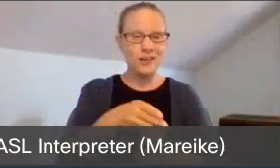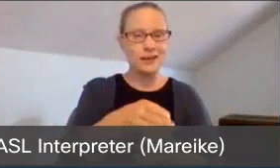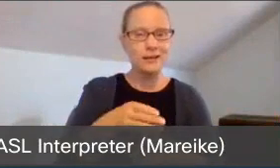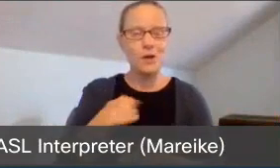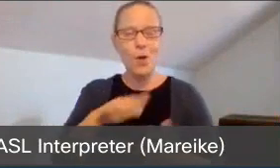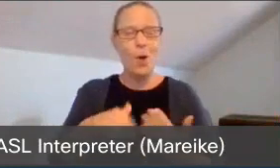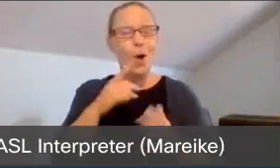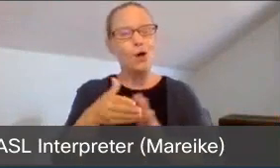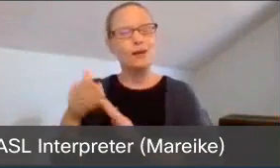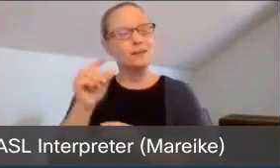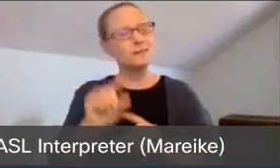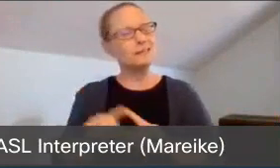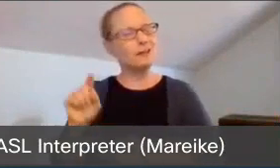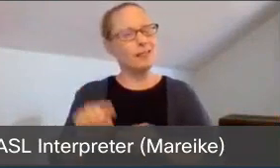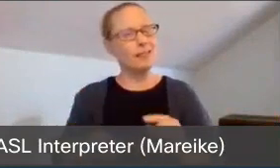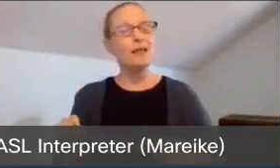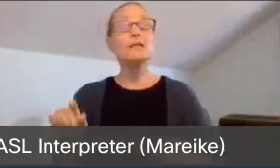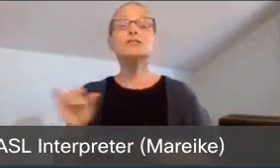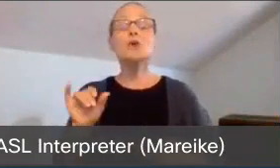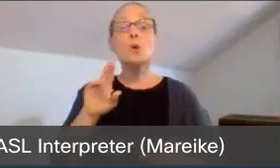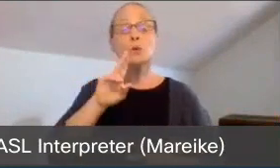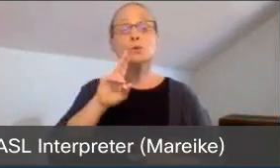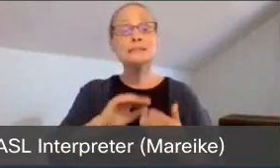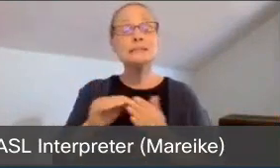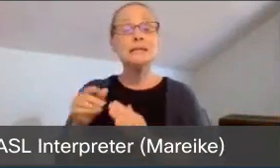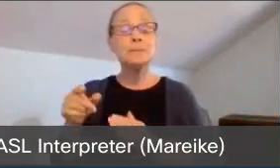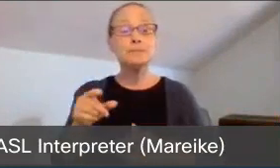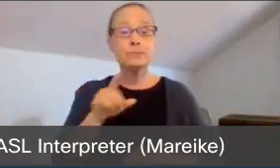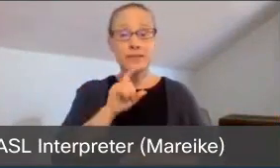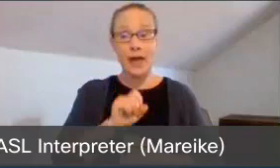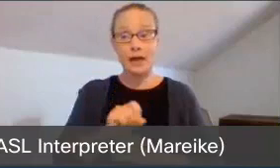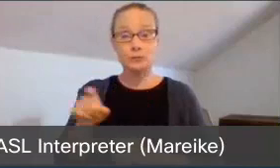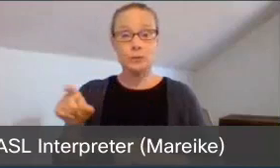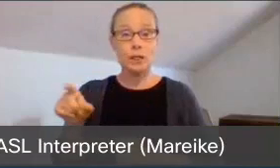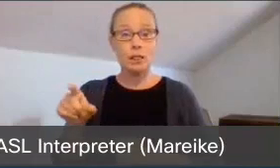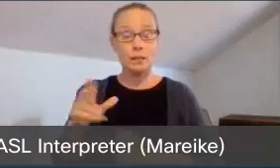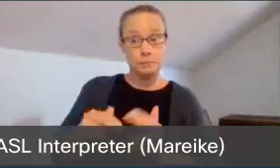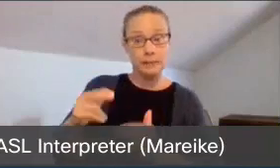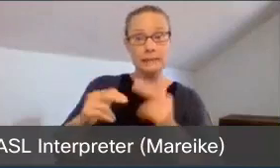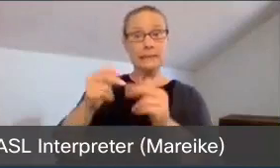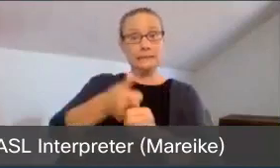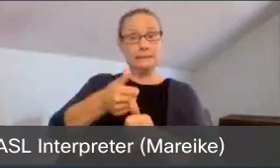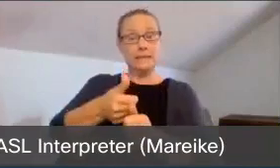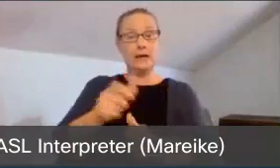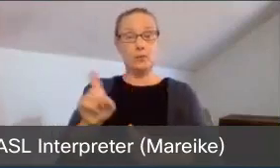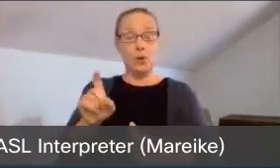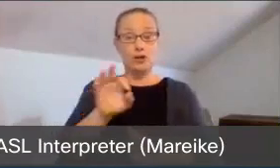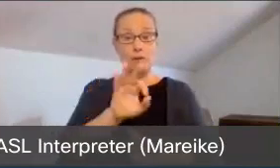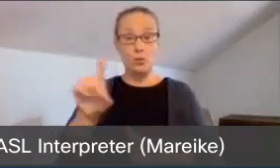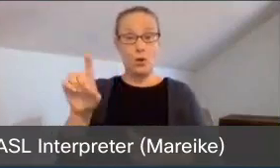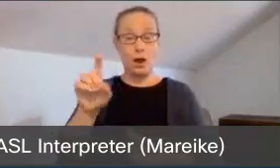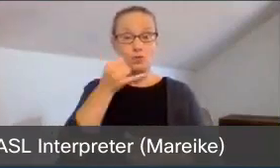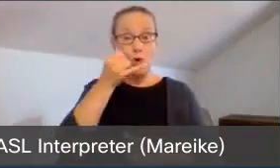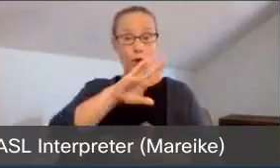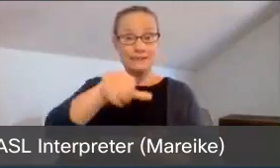little bit differently. So in the City of Houston, the actual kind of building where our 911